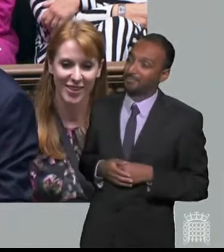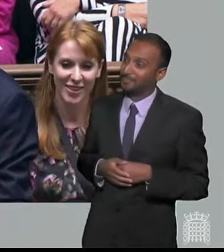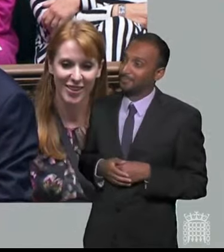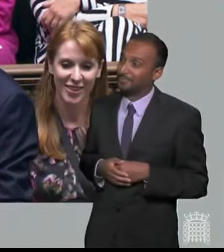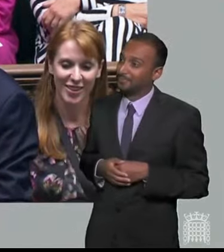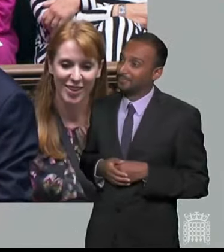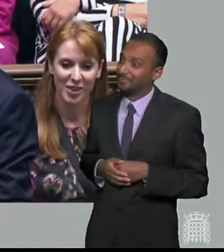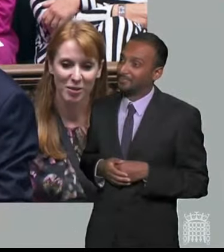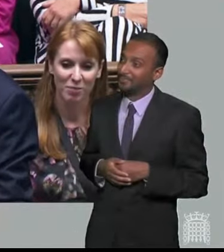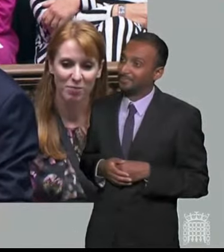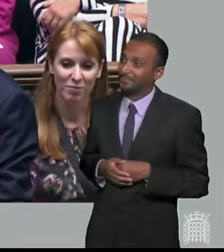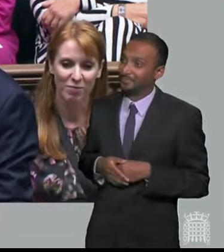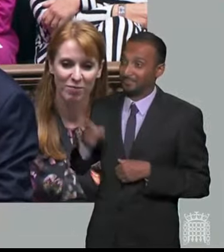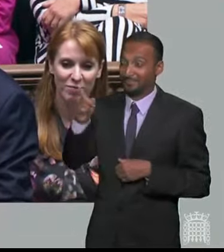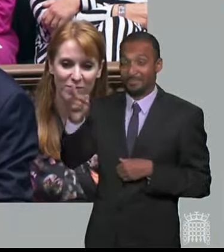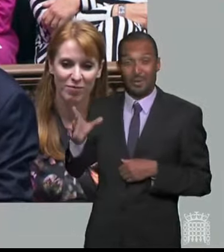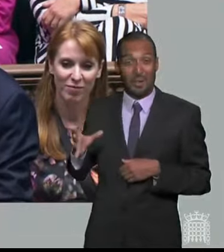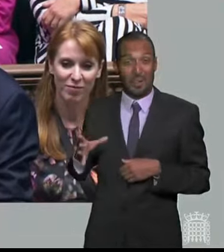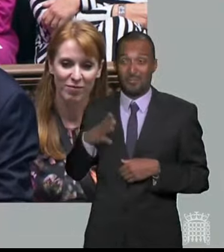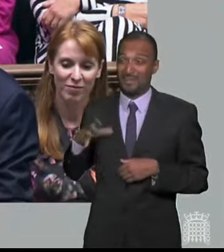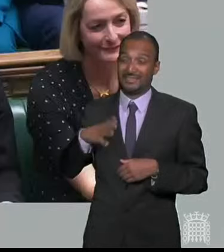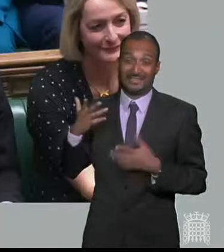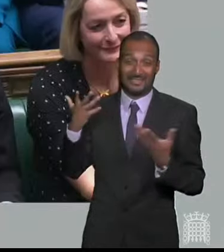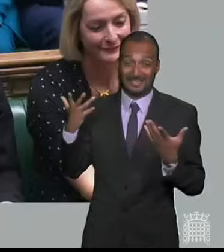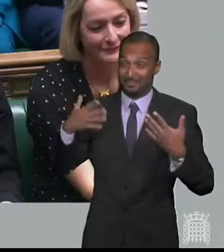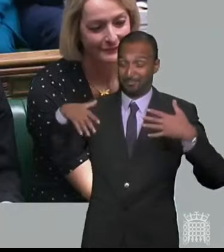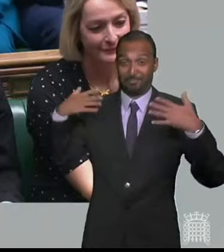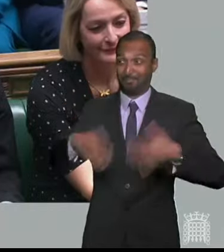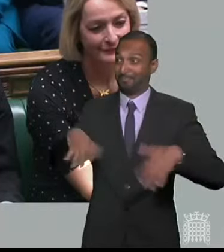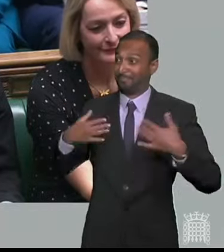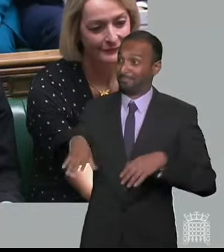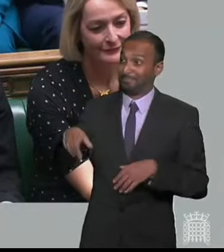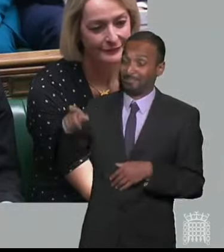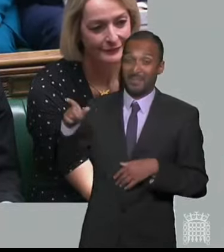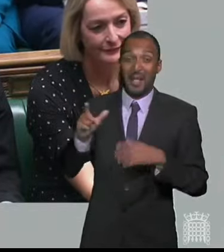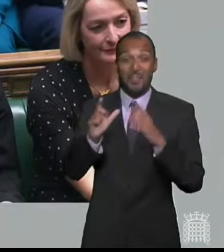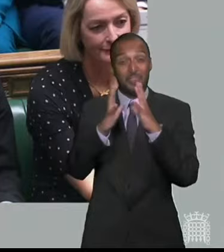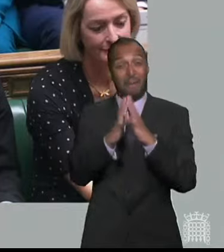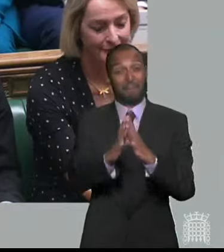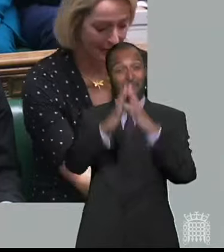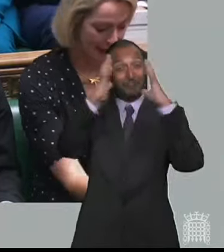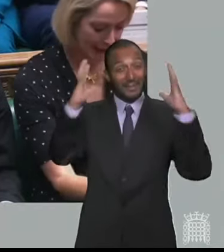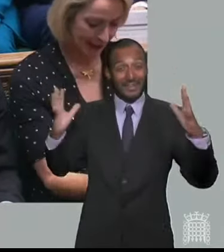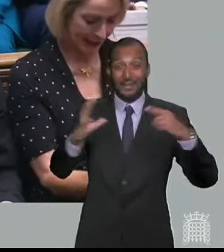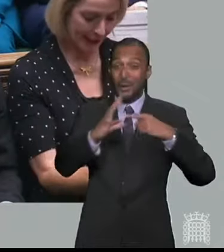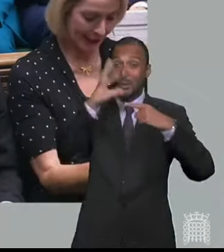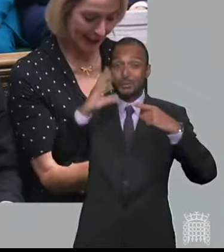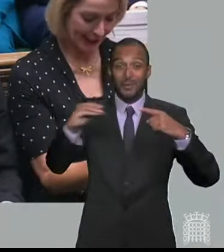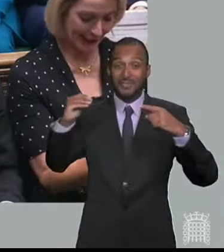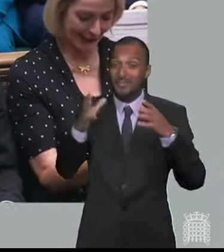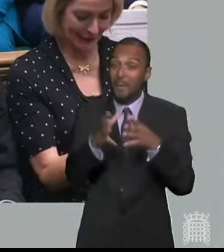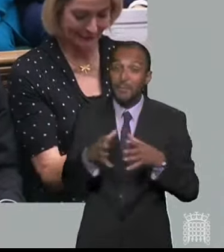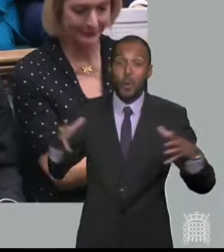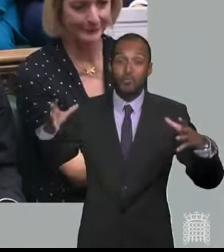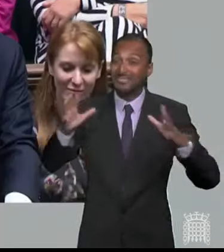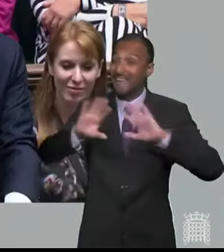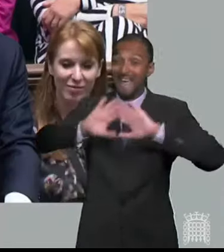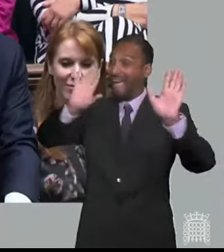He's already made history for the Labour Party by overturning the largest Tory majority ever in a by-election.